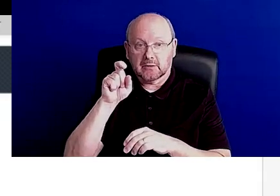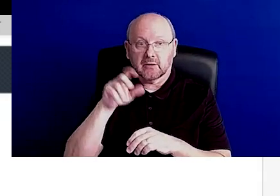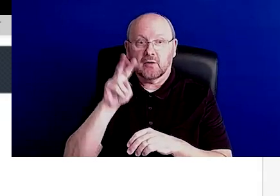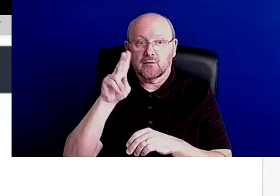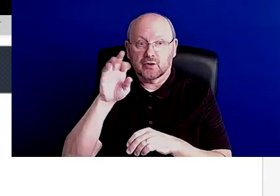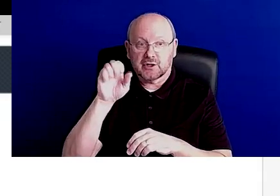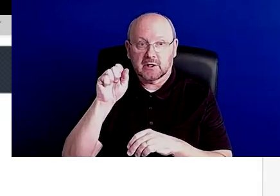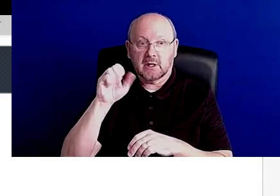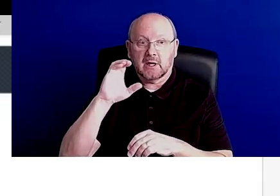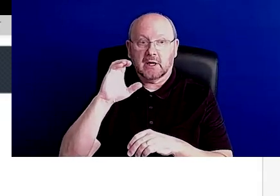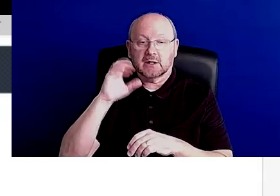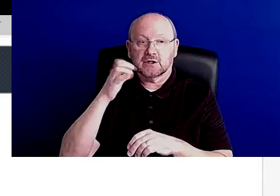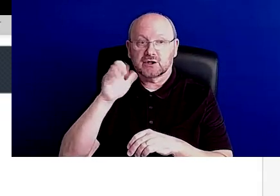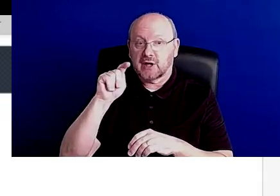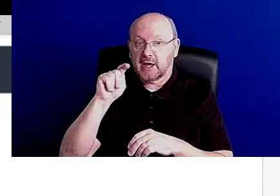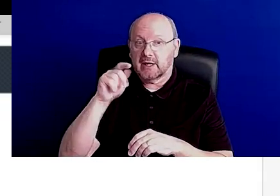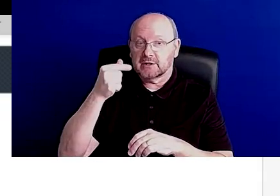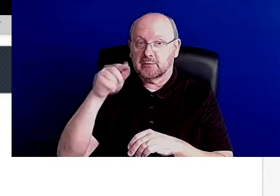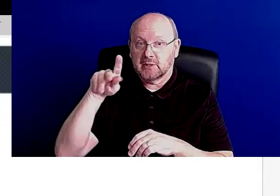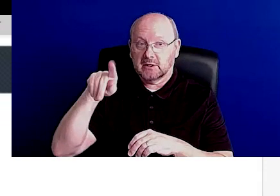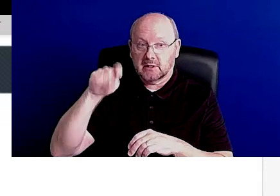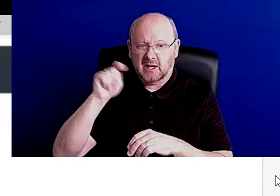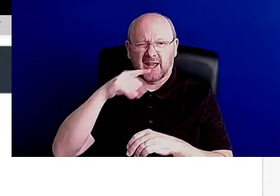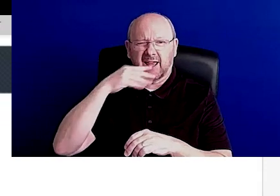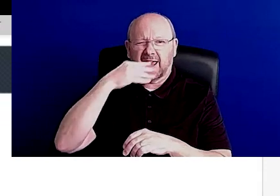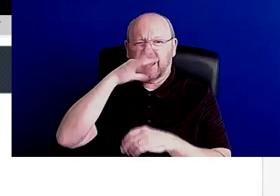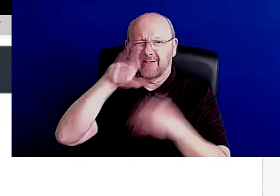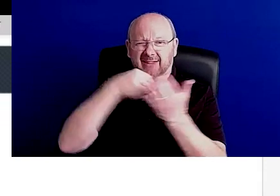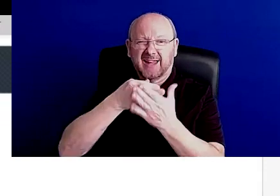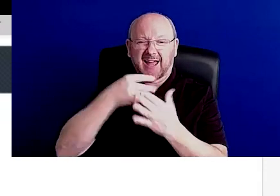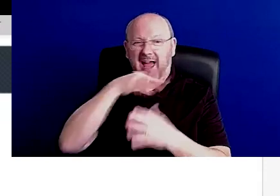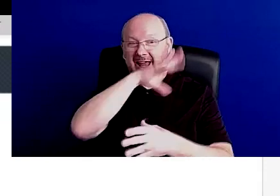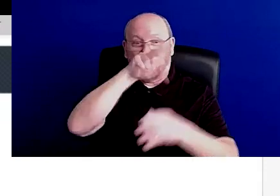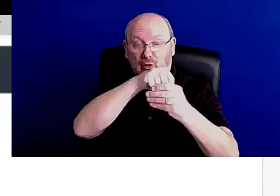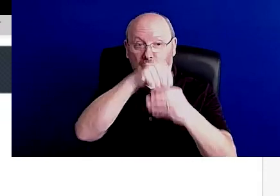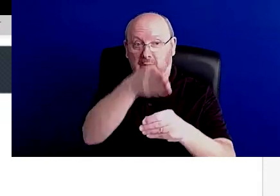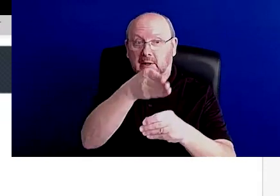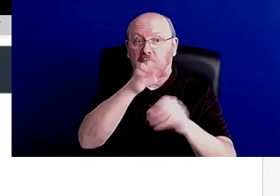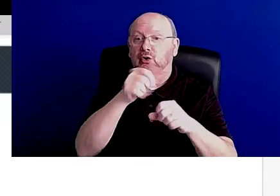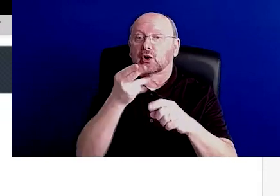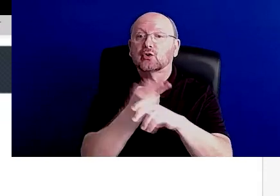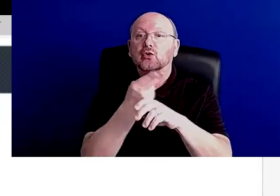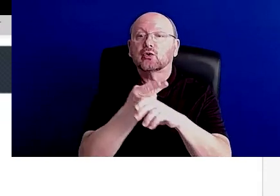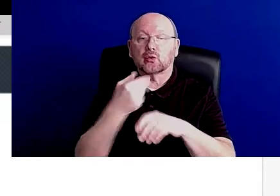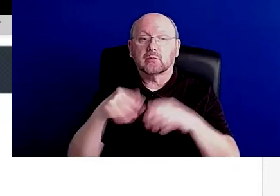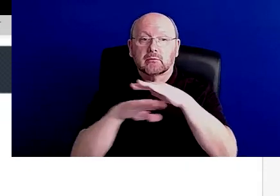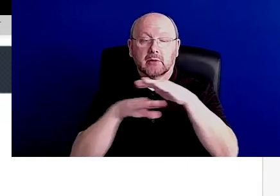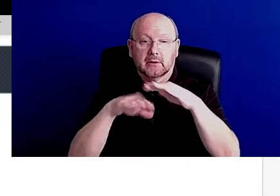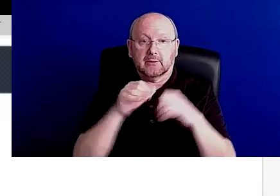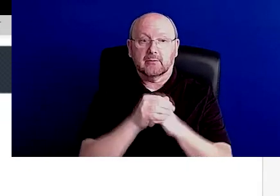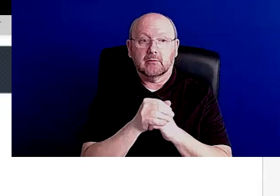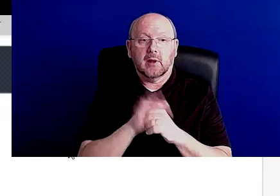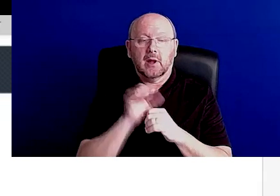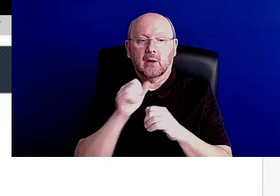But everything that I put in here should work on the basic version as well. And so you can see how I'm feeding it some of the information here. Let's see if I can make this a little